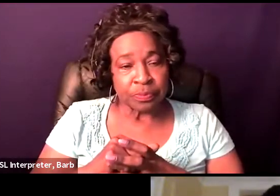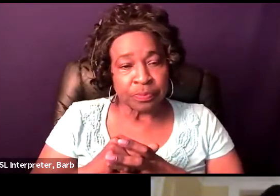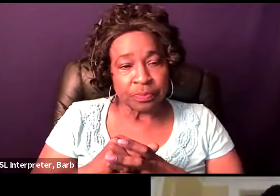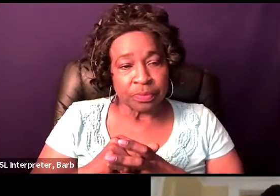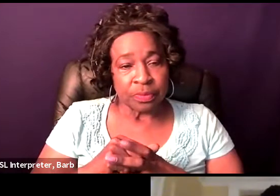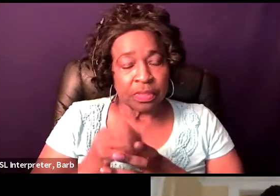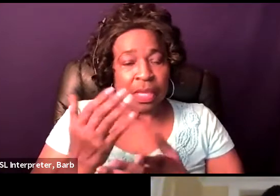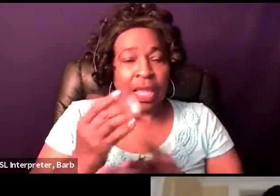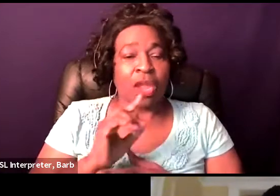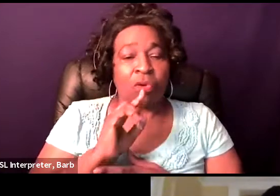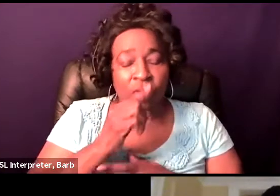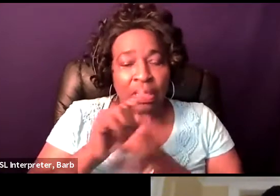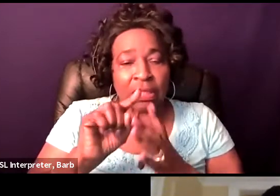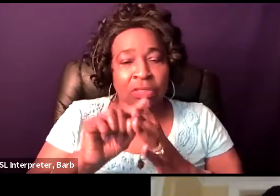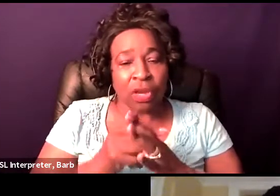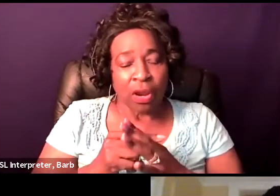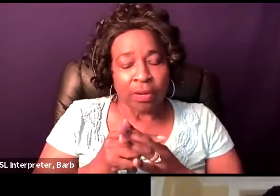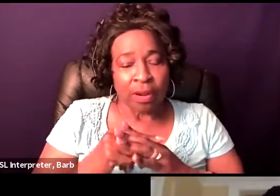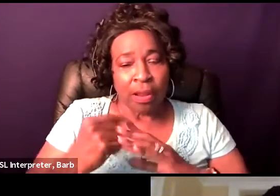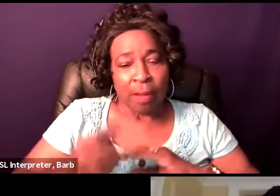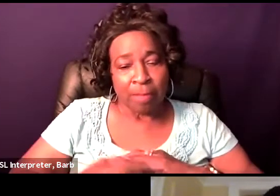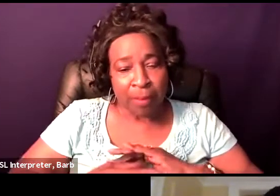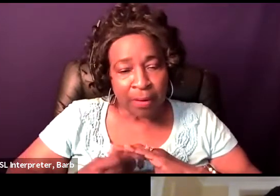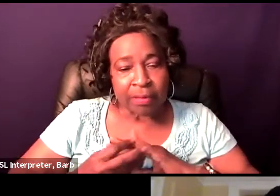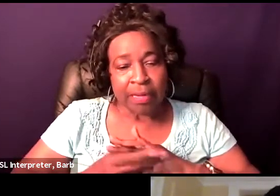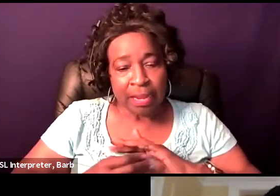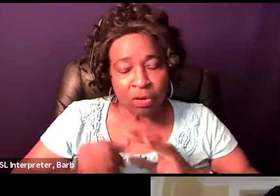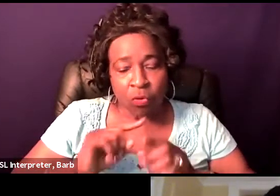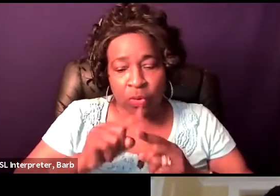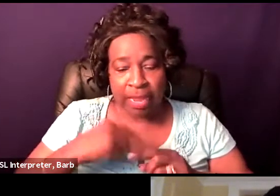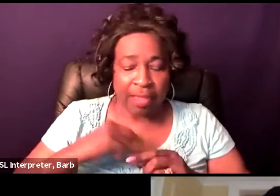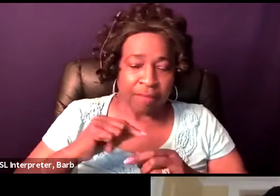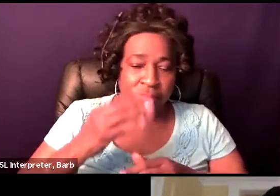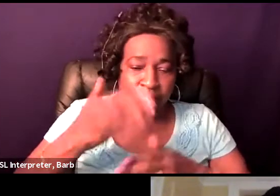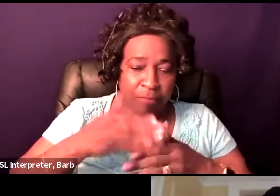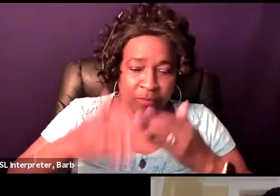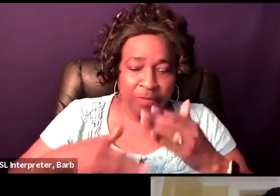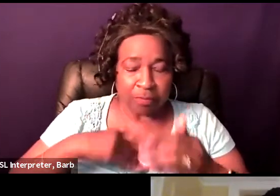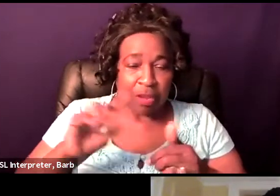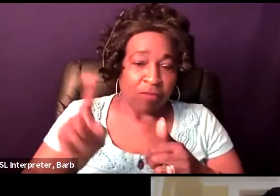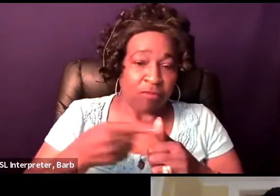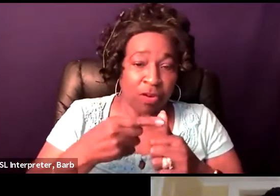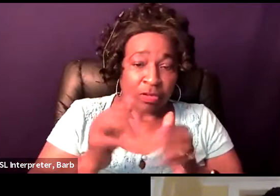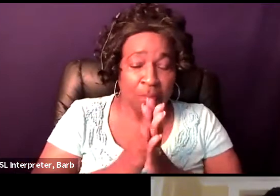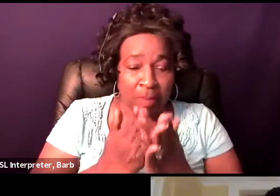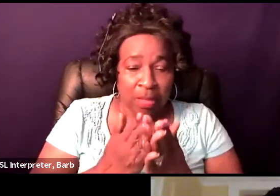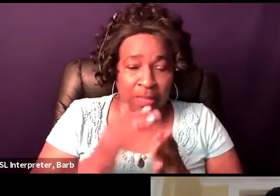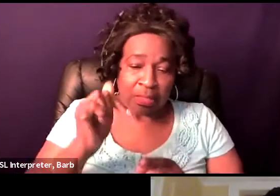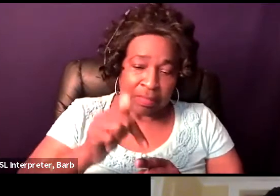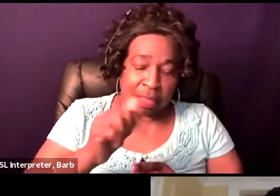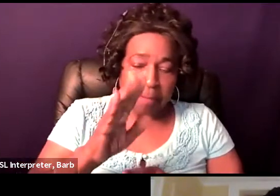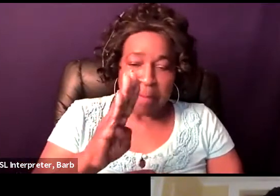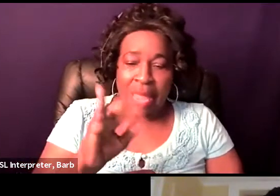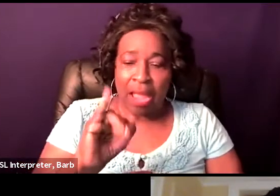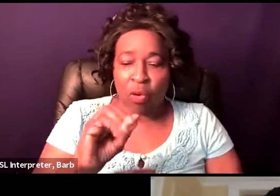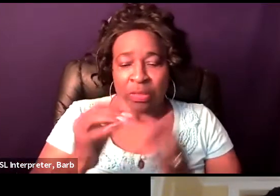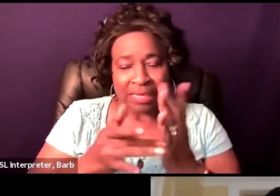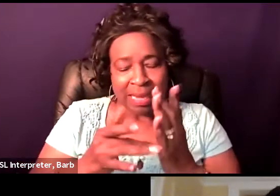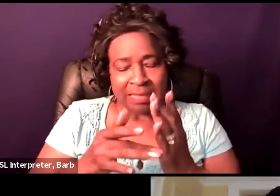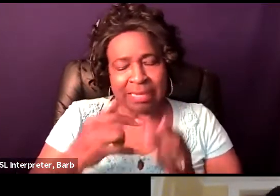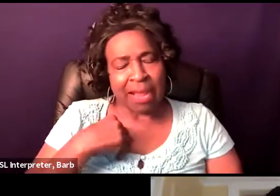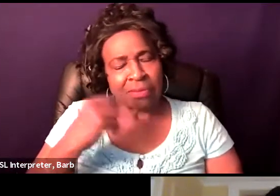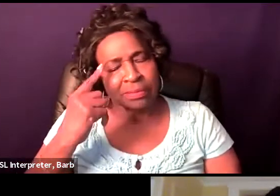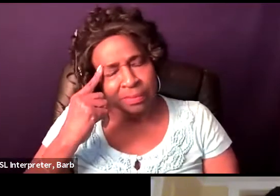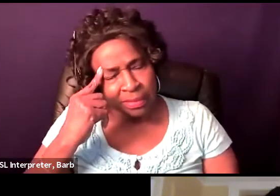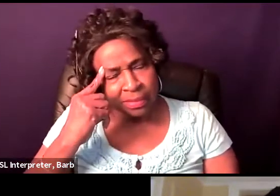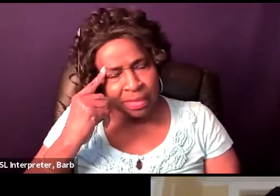It really started percolating when I finished my first book, which was around biotechnologies. And I was sitting back and thinking, like, what's this book about after